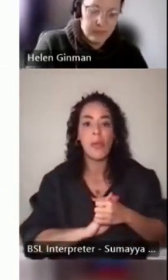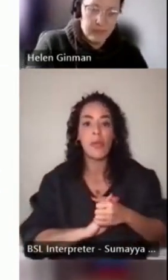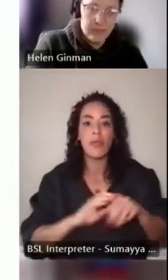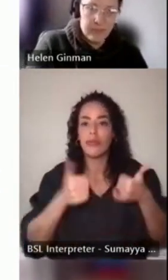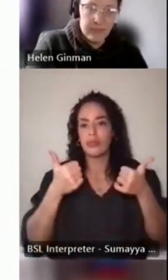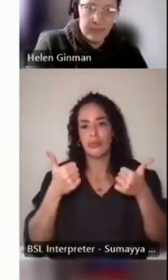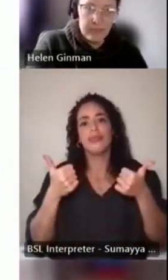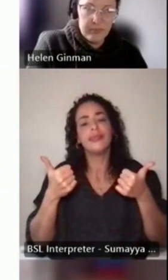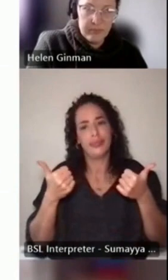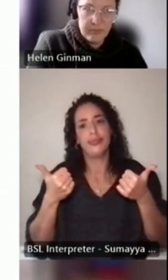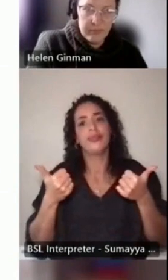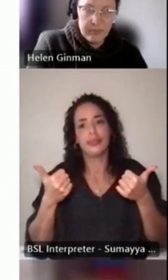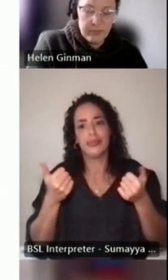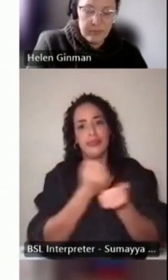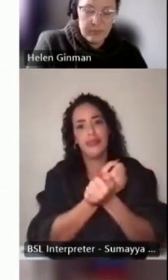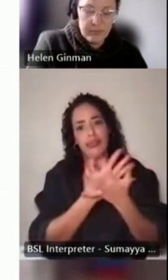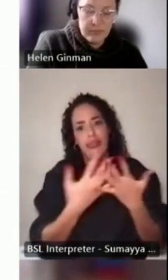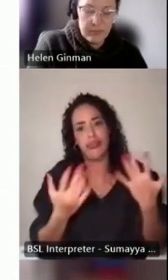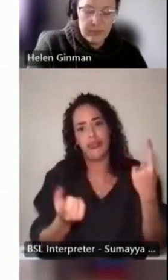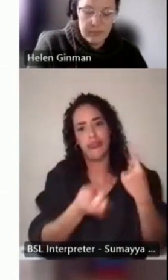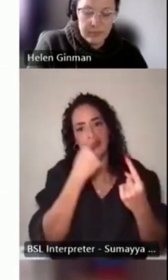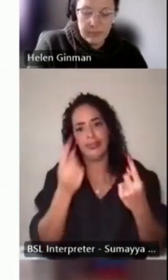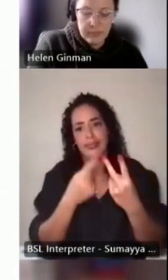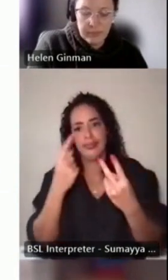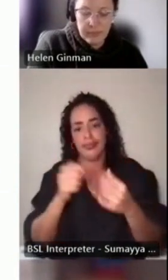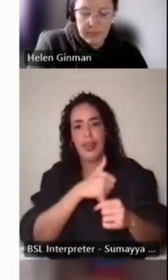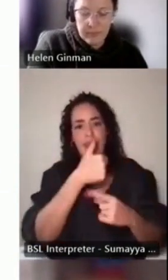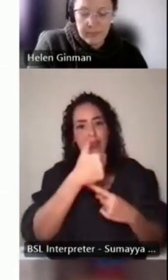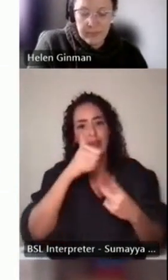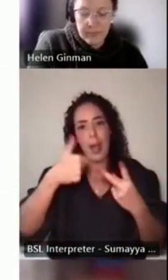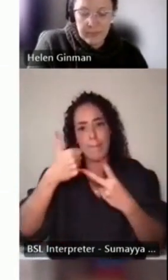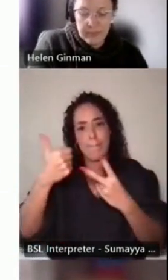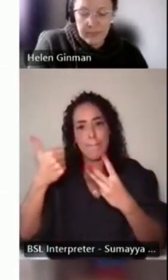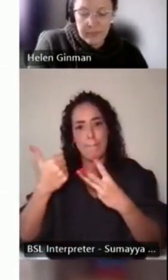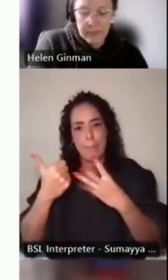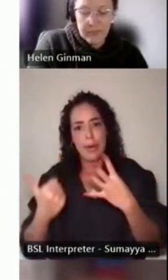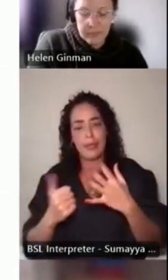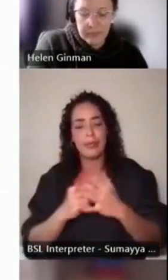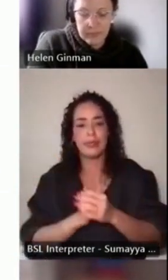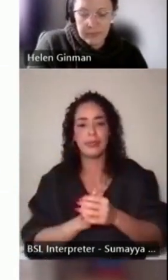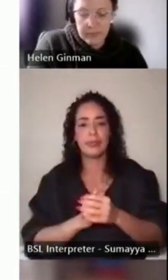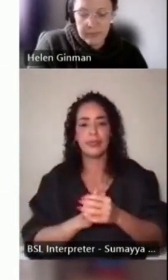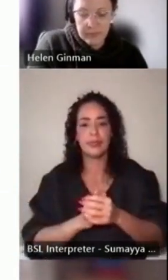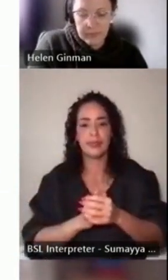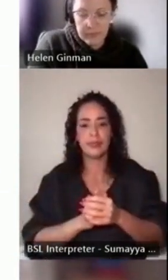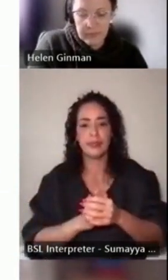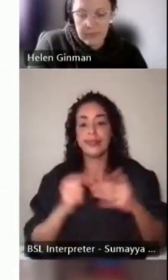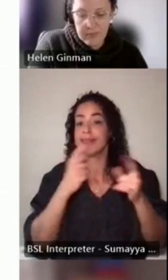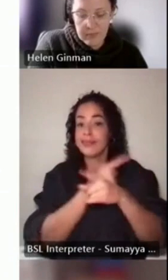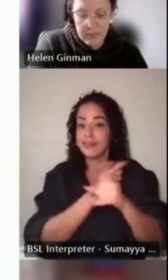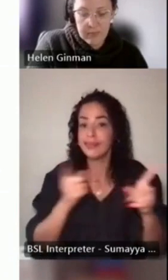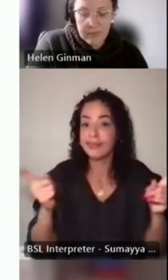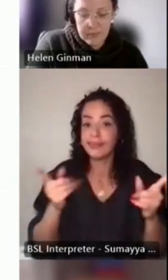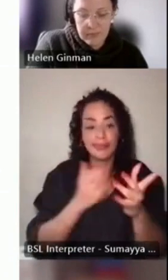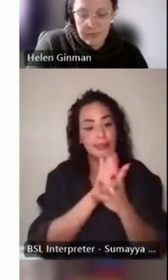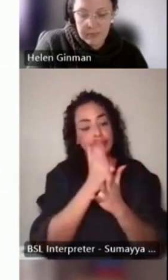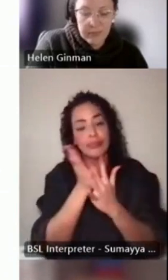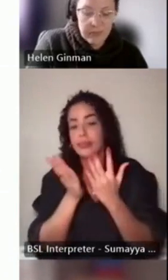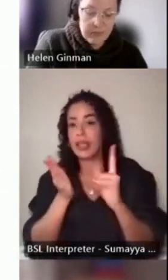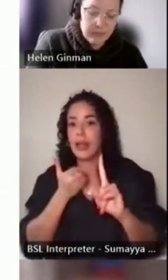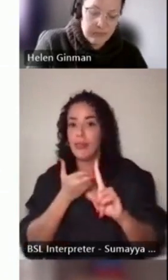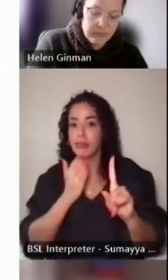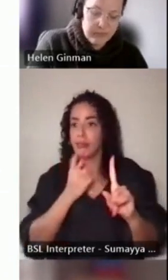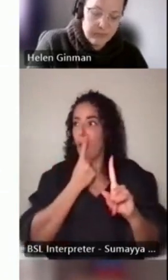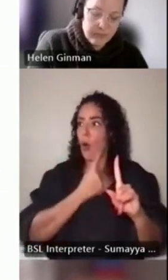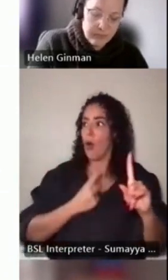Great, fab. Yeah, getting loads and loads of thumbs up. So these are styles that we can recognize either in ourselves or